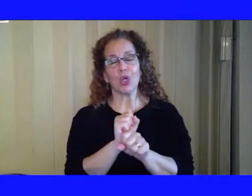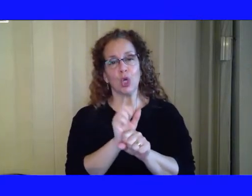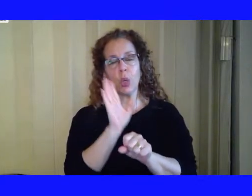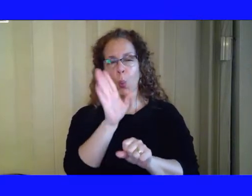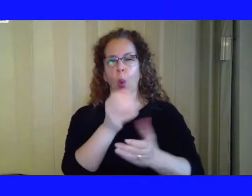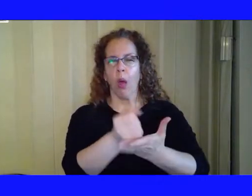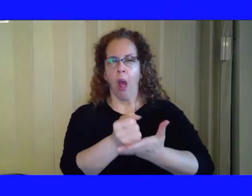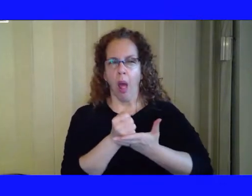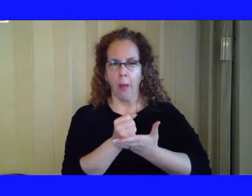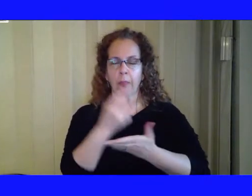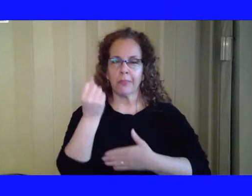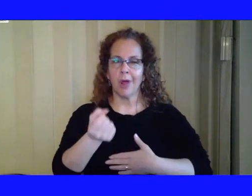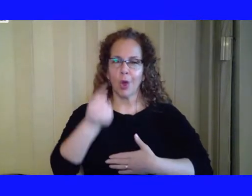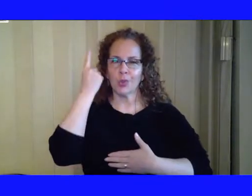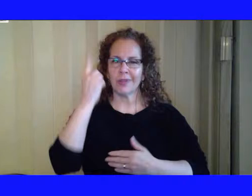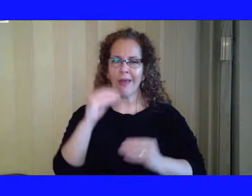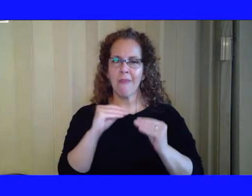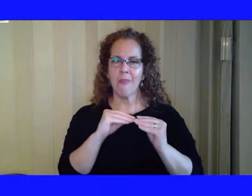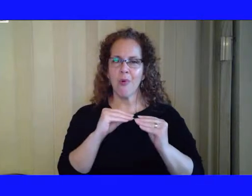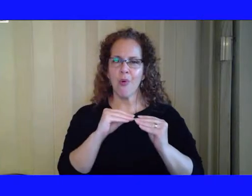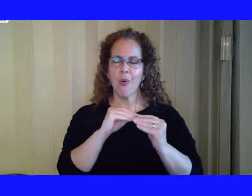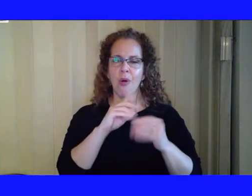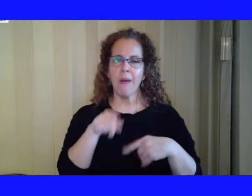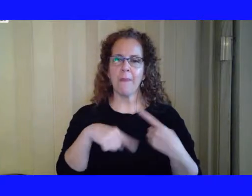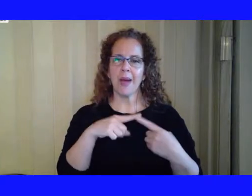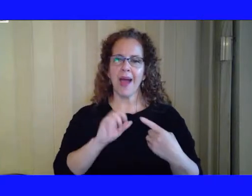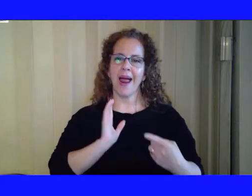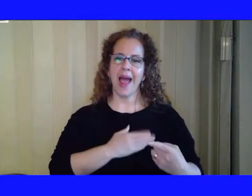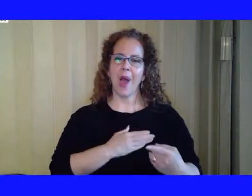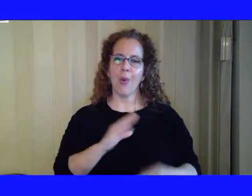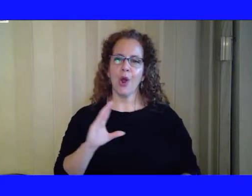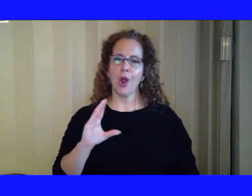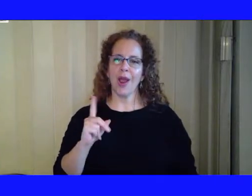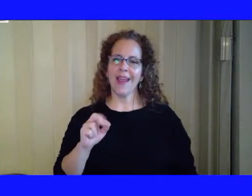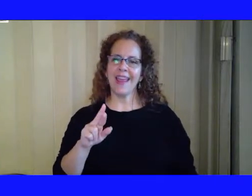Deputy Counsel and Chief Employment Counsel. Blanche?